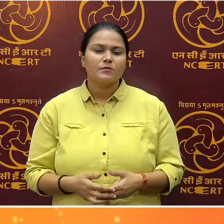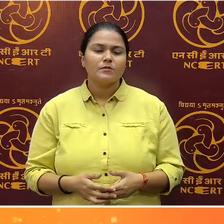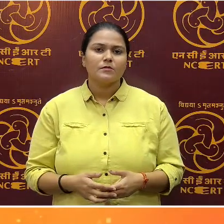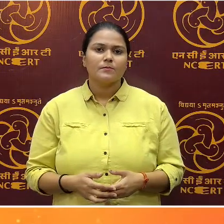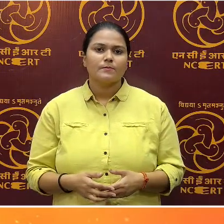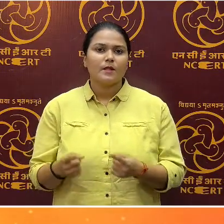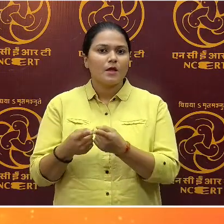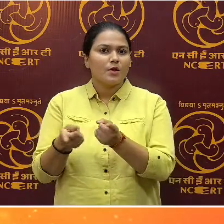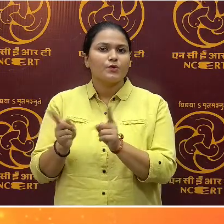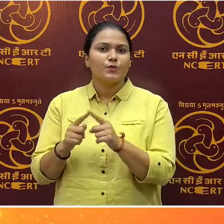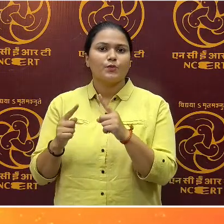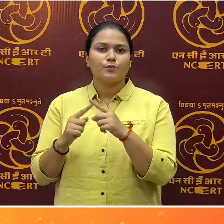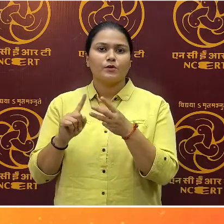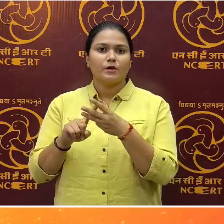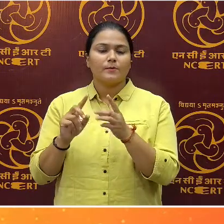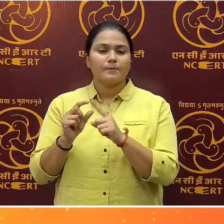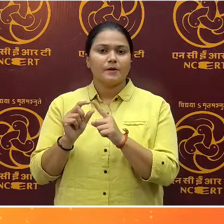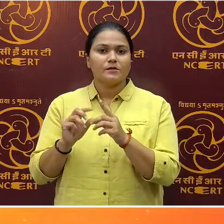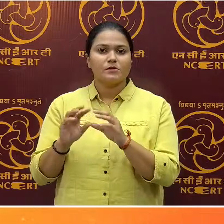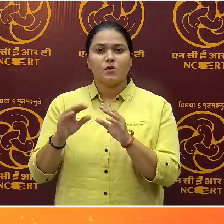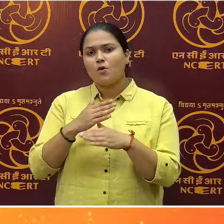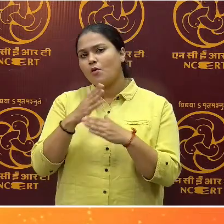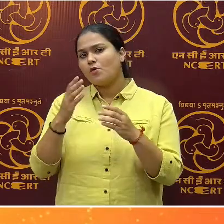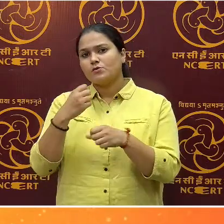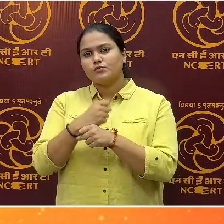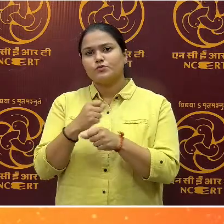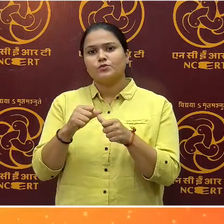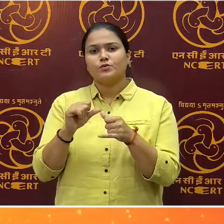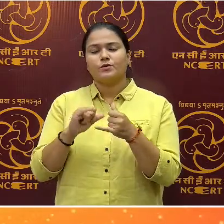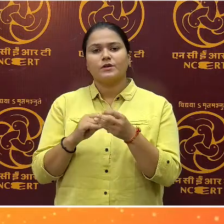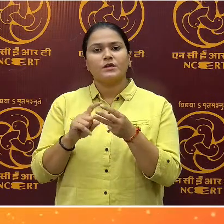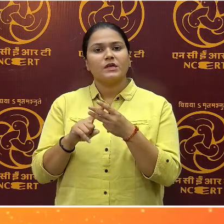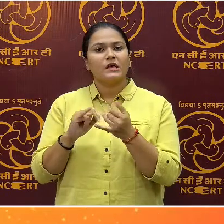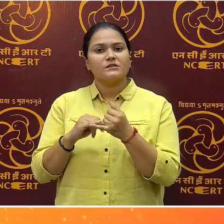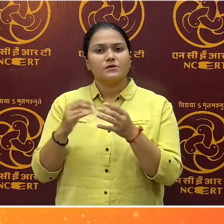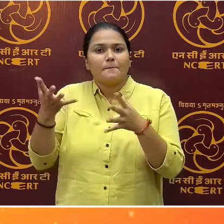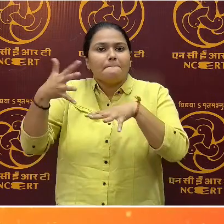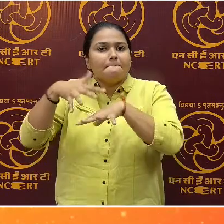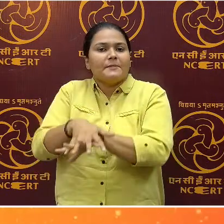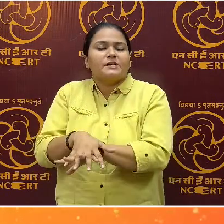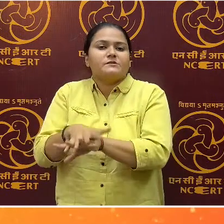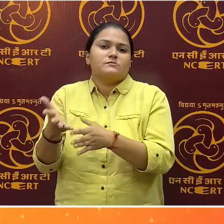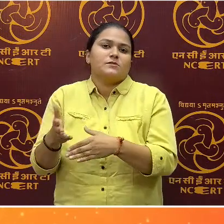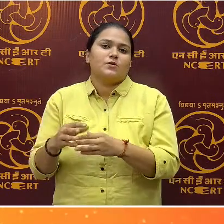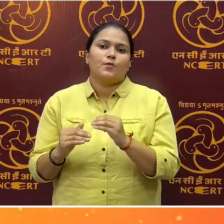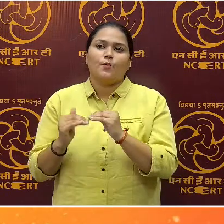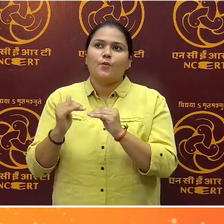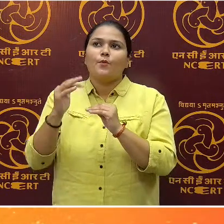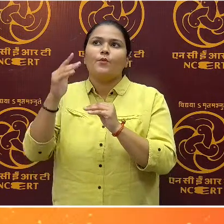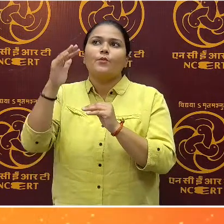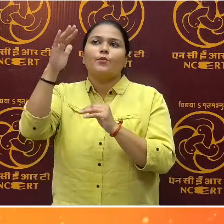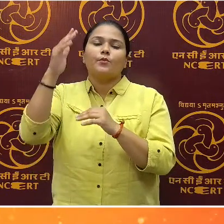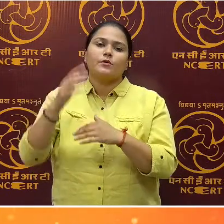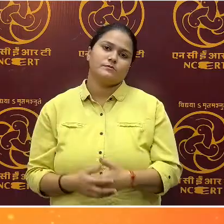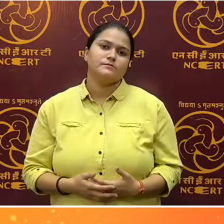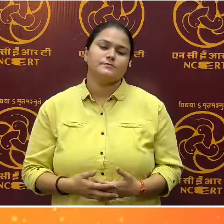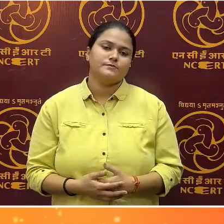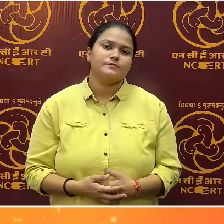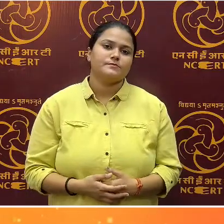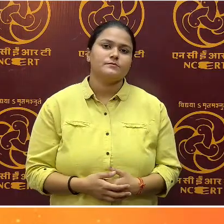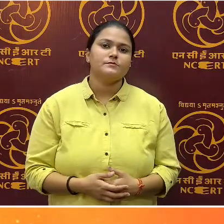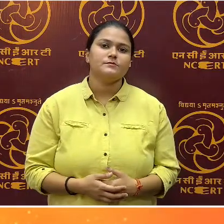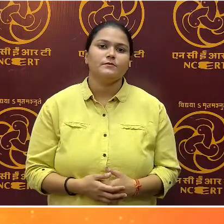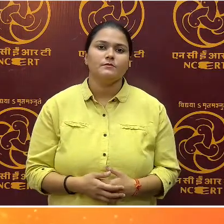happened? Whatever were the dissolved gases, those gases, what they got evaporated. Right. So the same